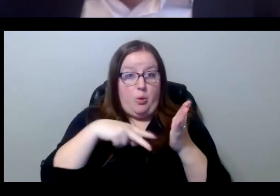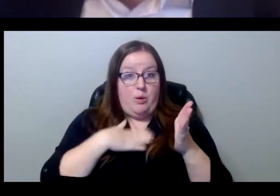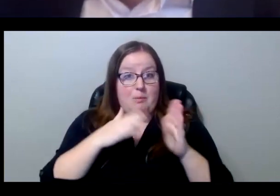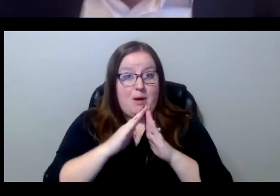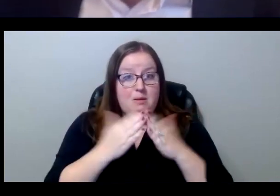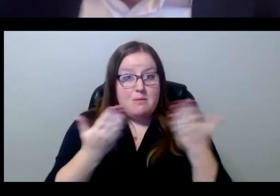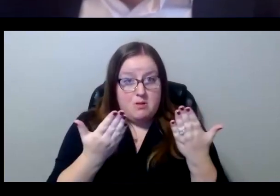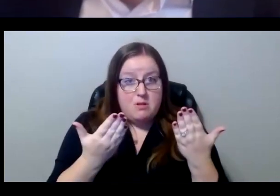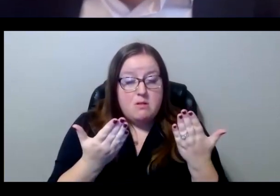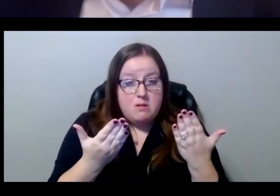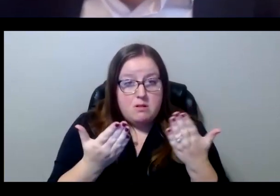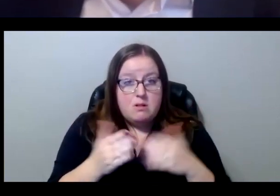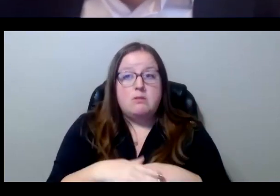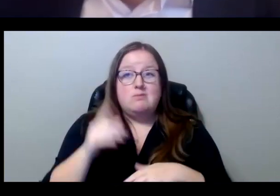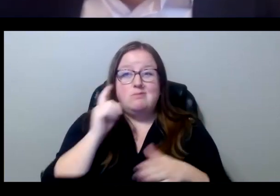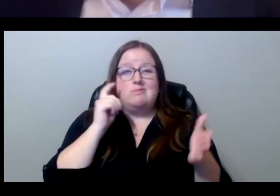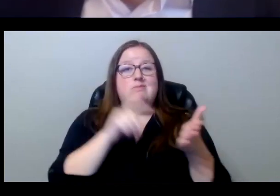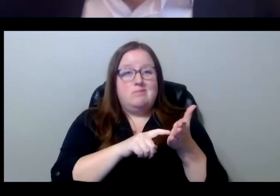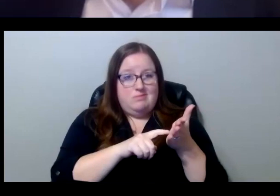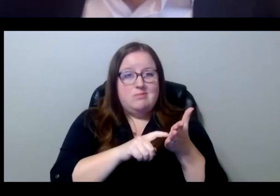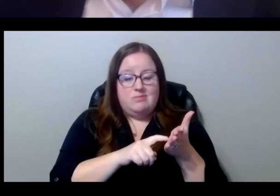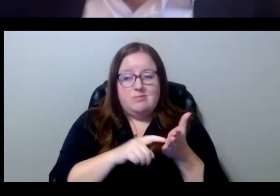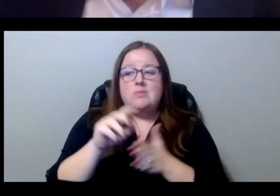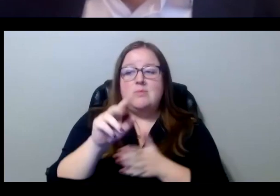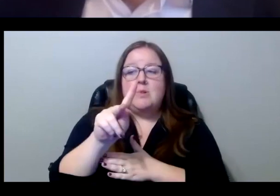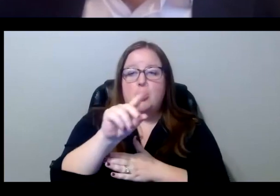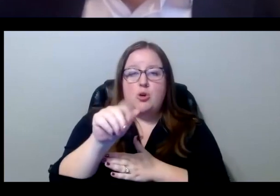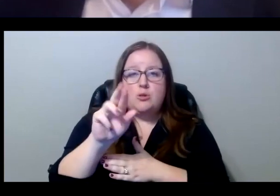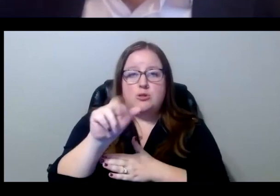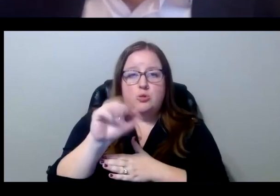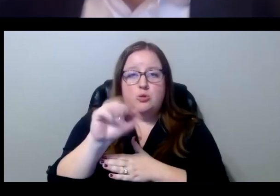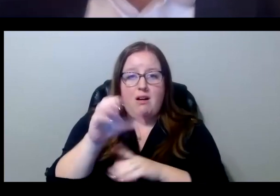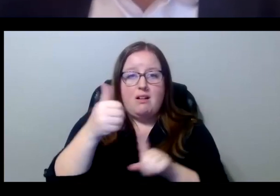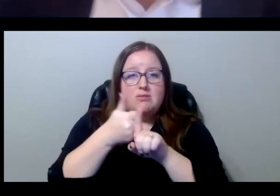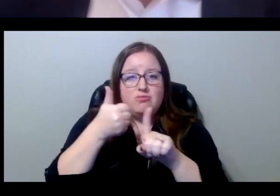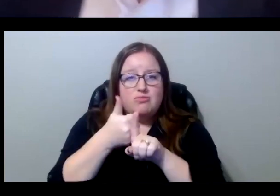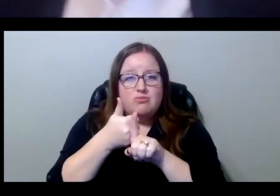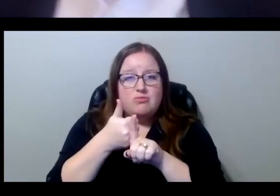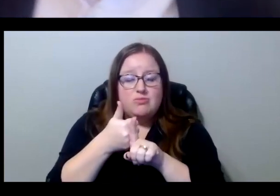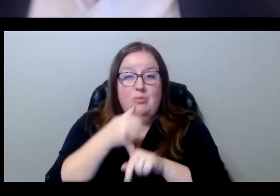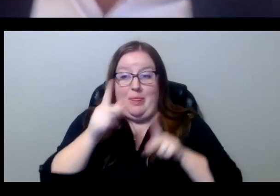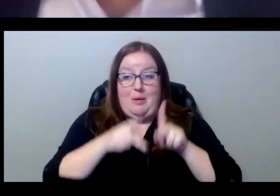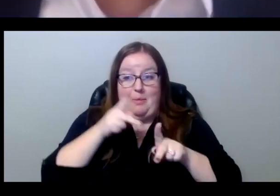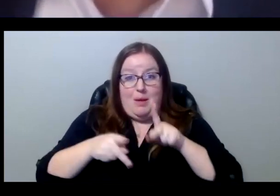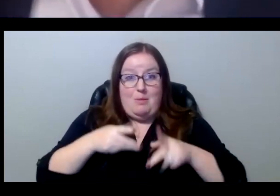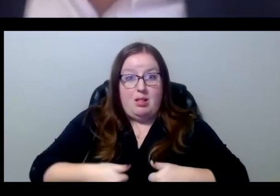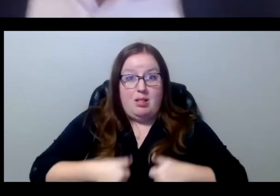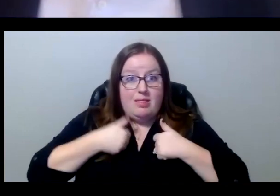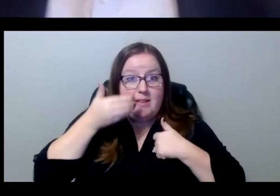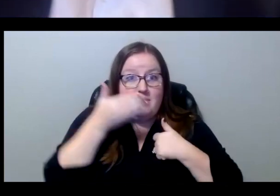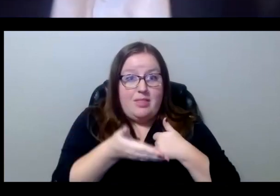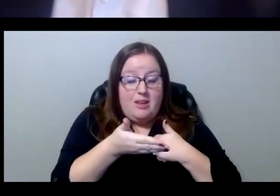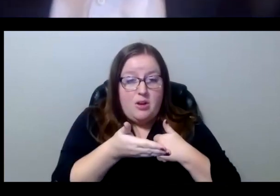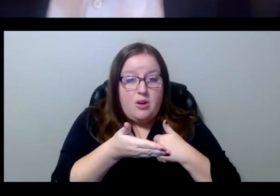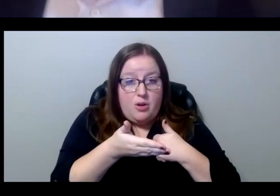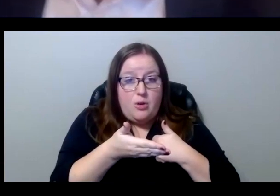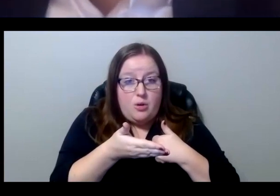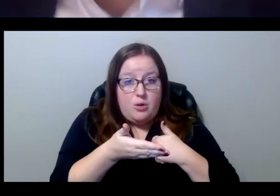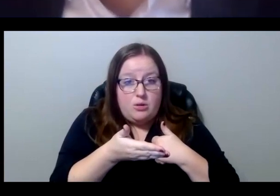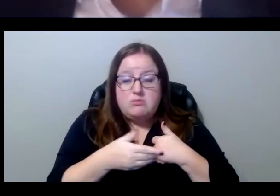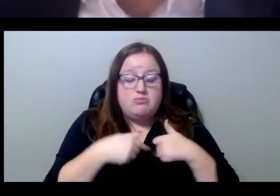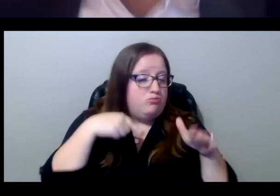of Omarska. It was actually a functioning iron ore mining company, and that's the building. That large building was called